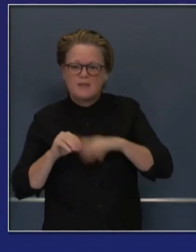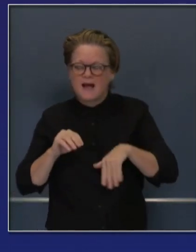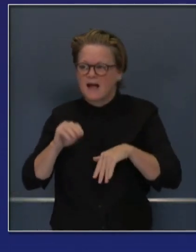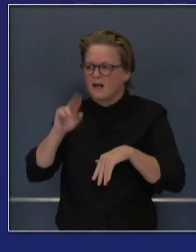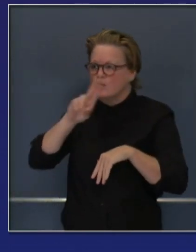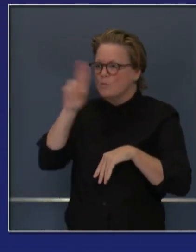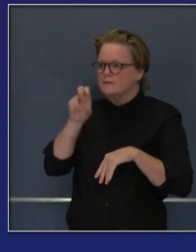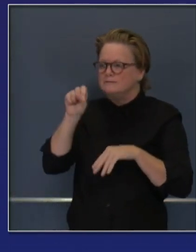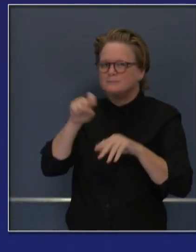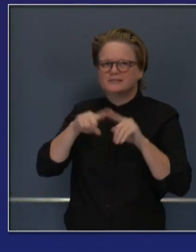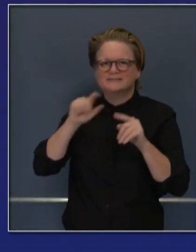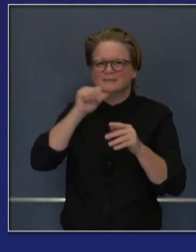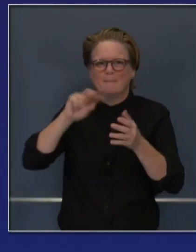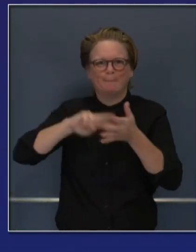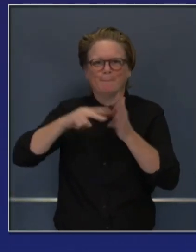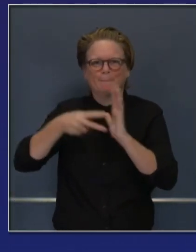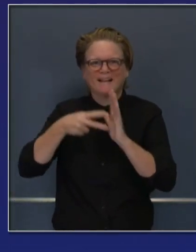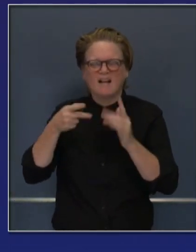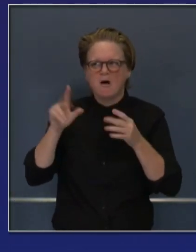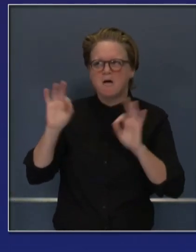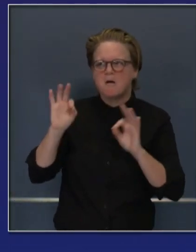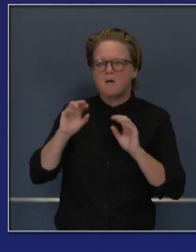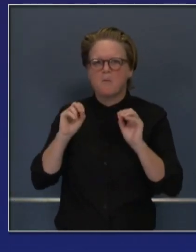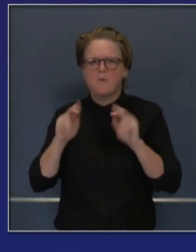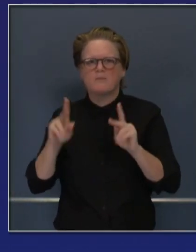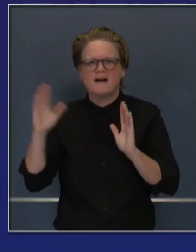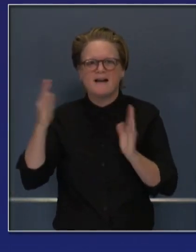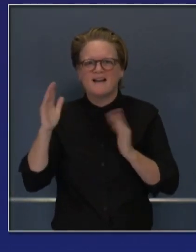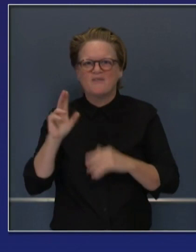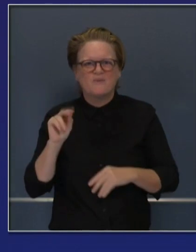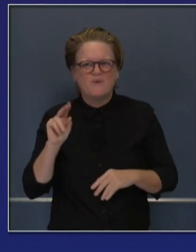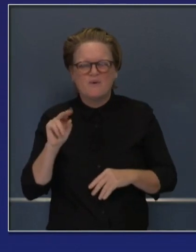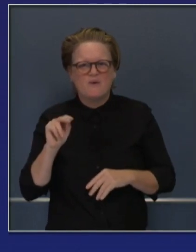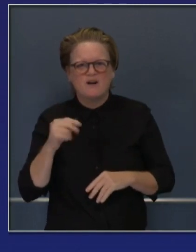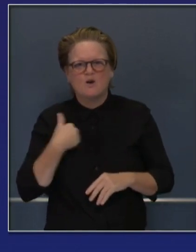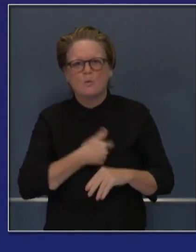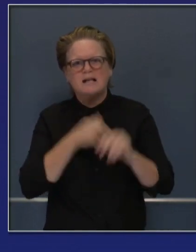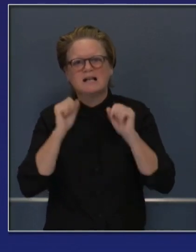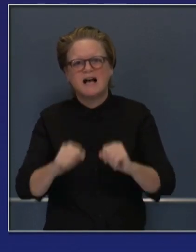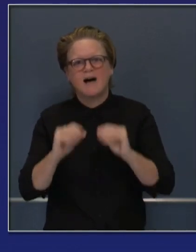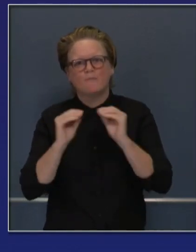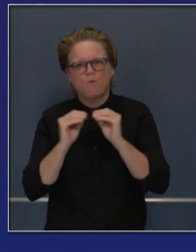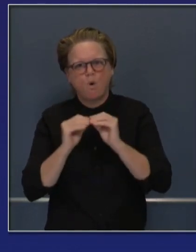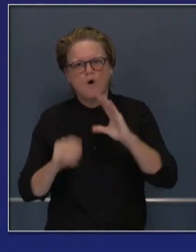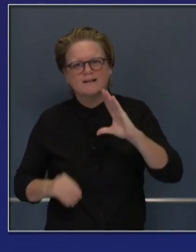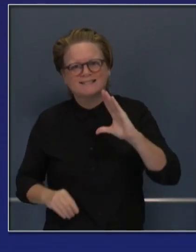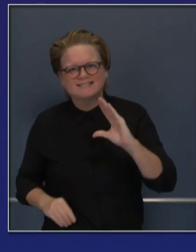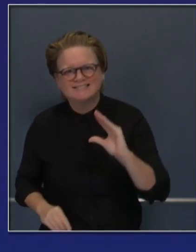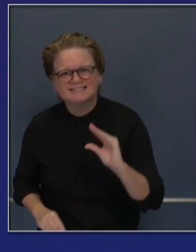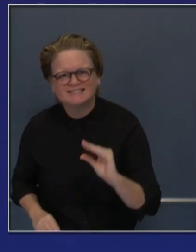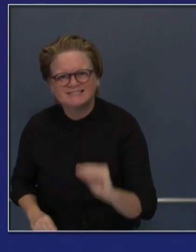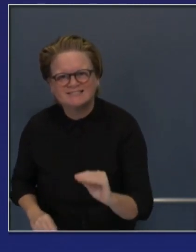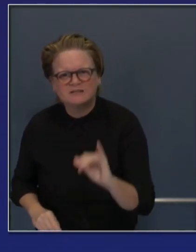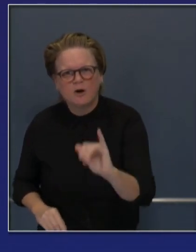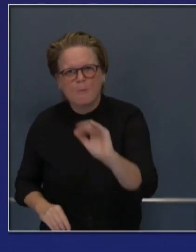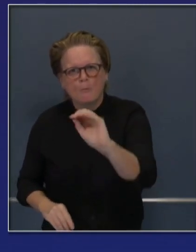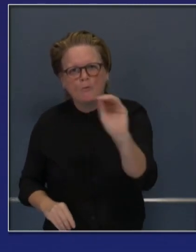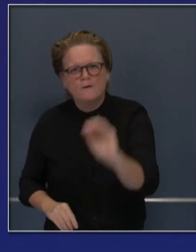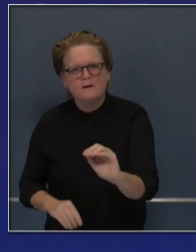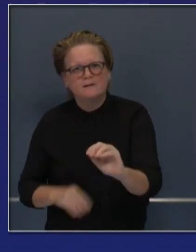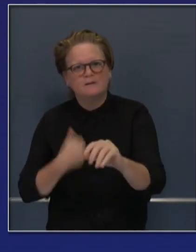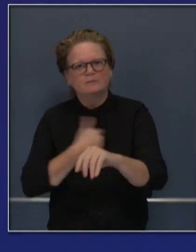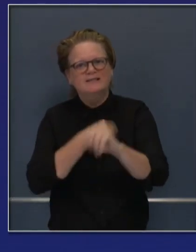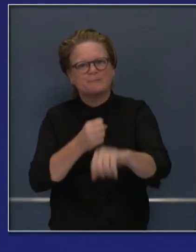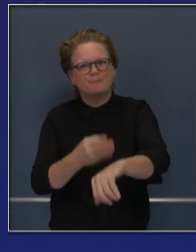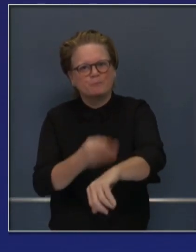we can do better. You have done more. You have done better. And that's testament, again, to the sum total of